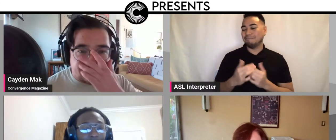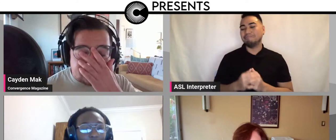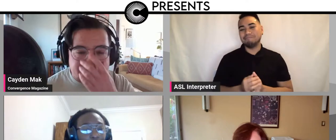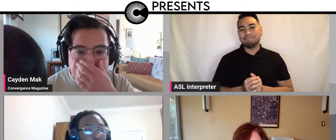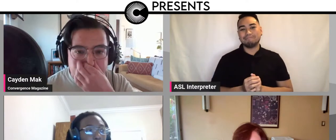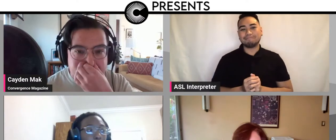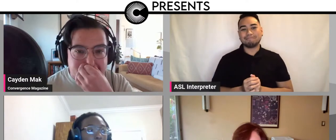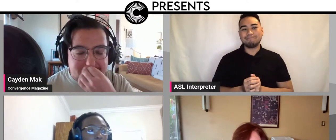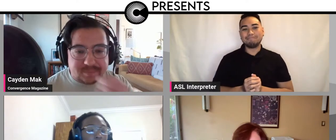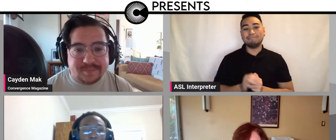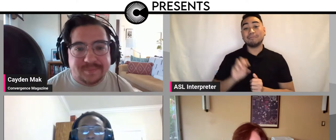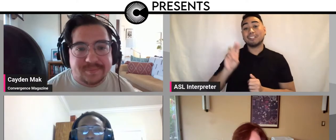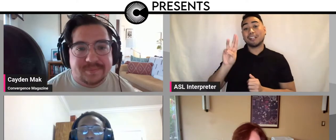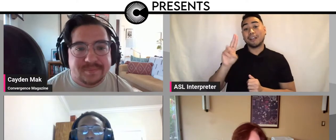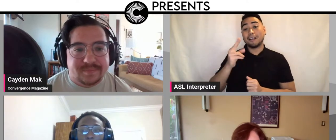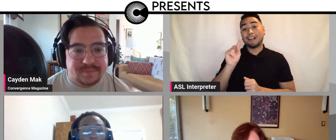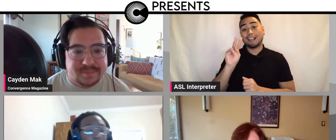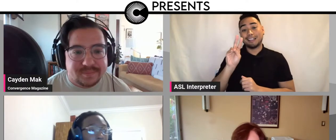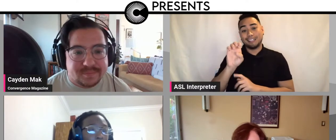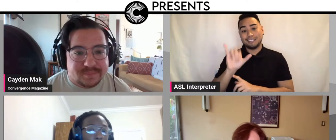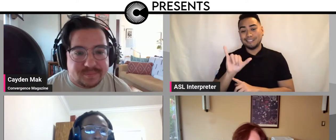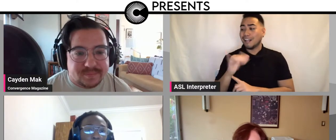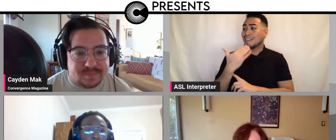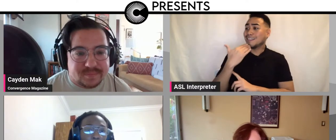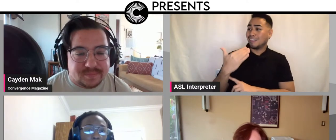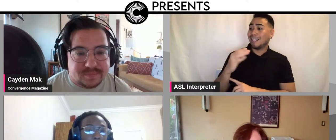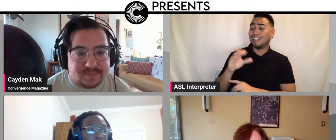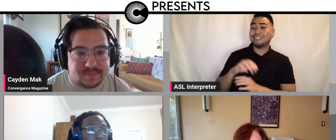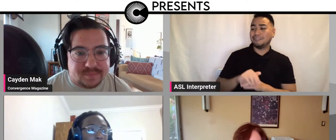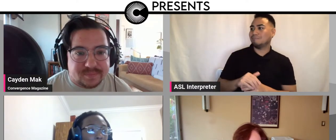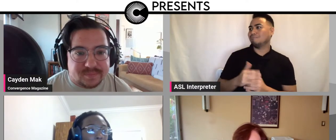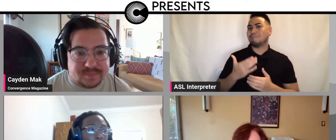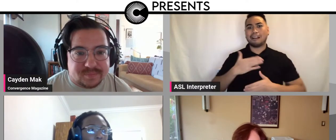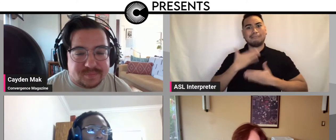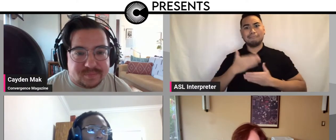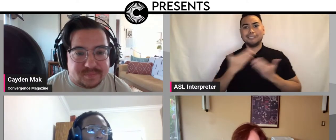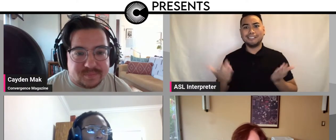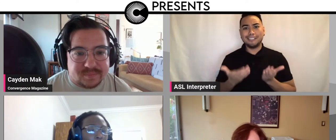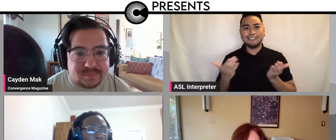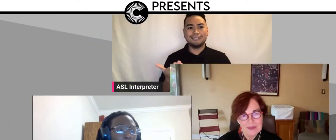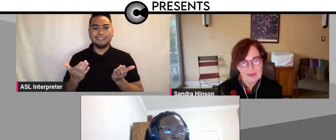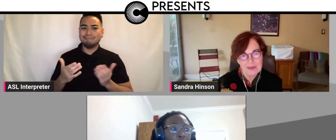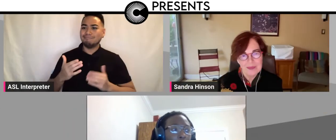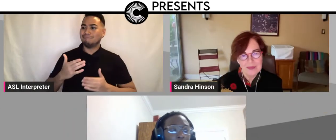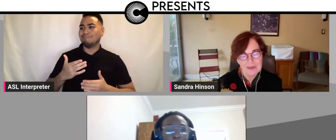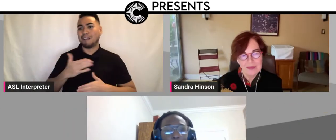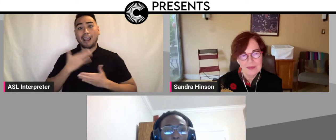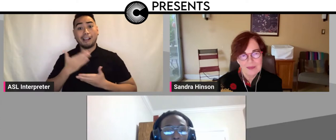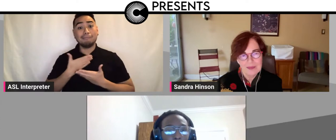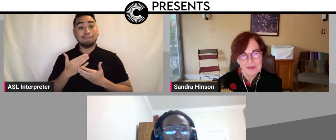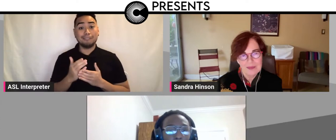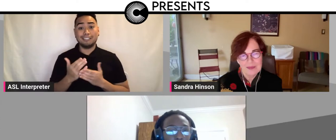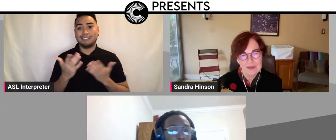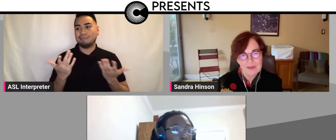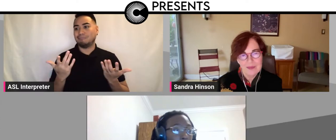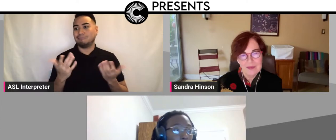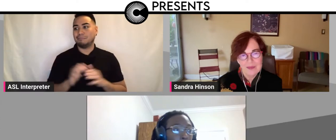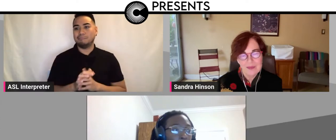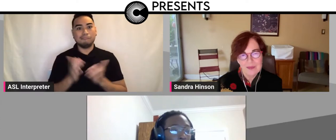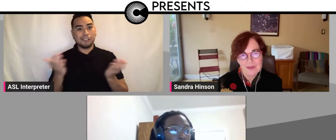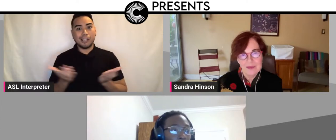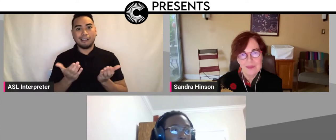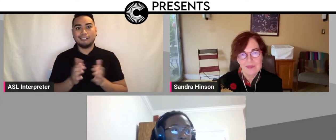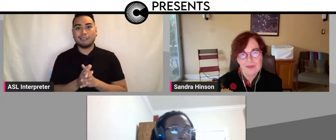Thank you. All right. Thank you so much, Kaden. Yeah, glad to be here and glad to be present in some way with all of you that